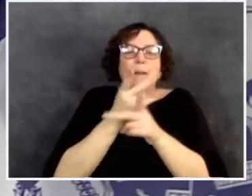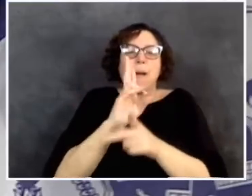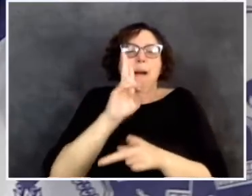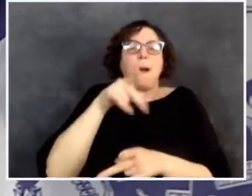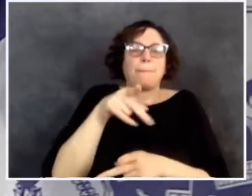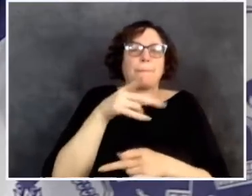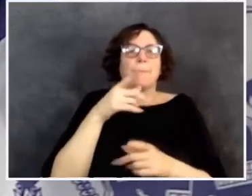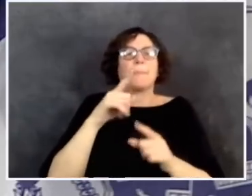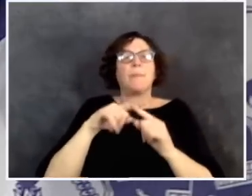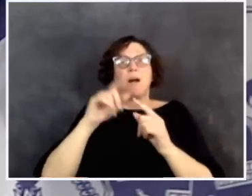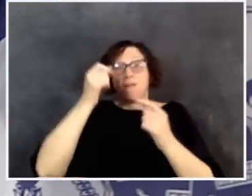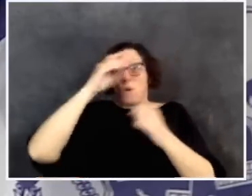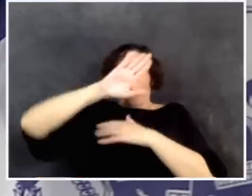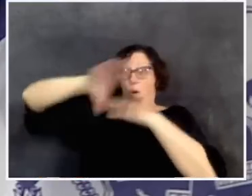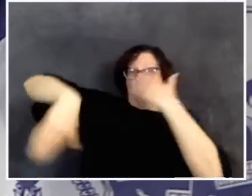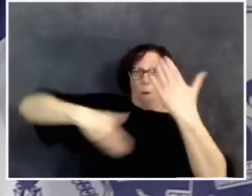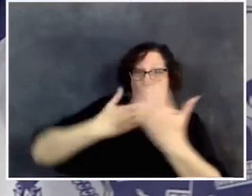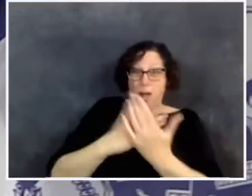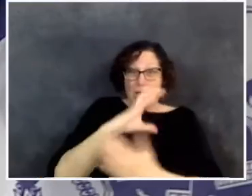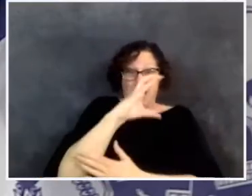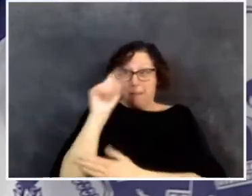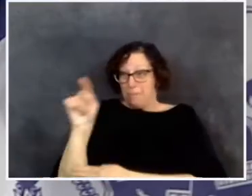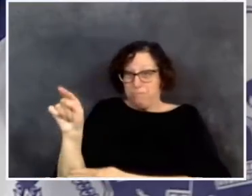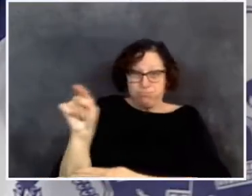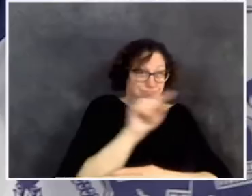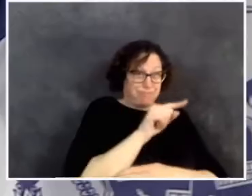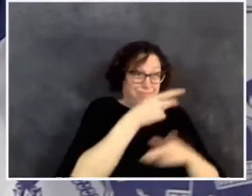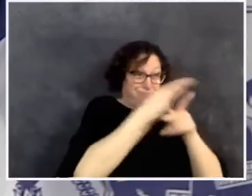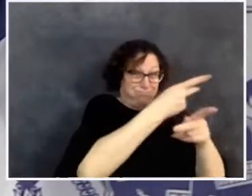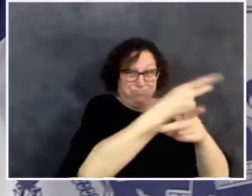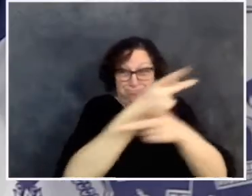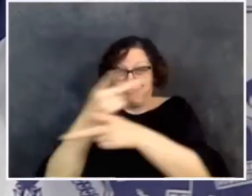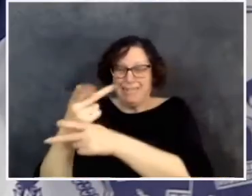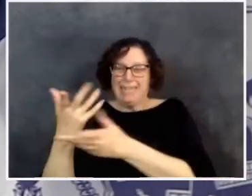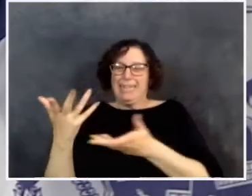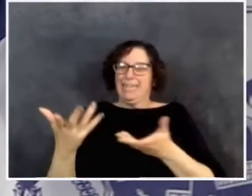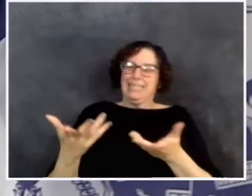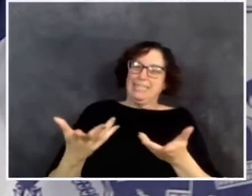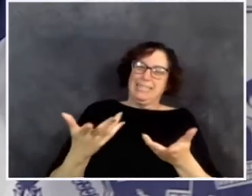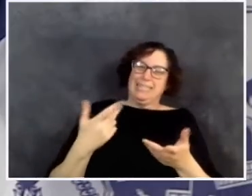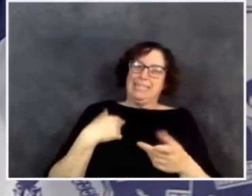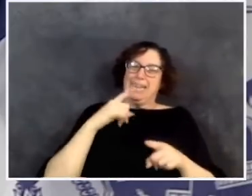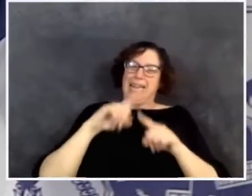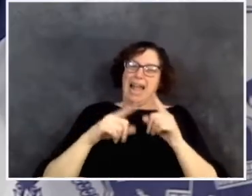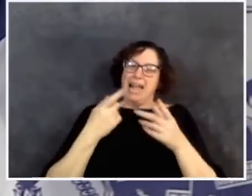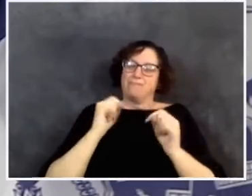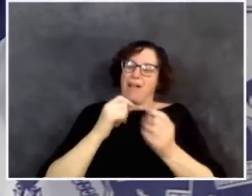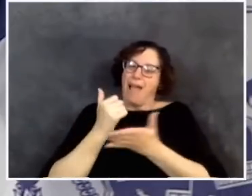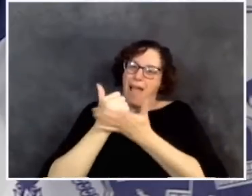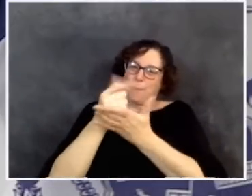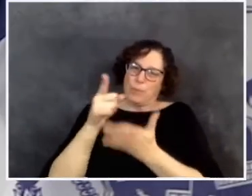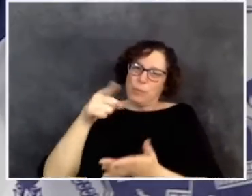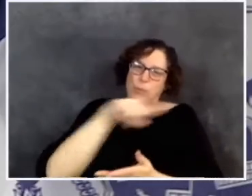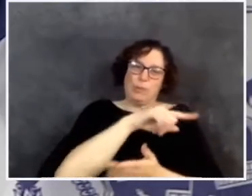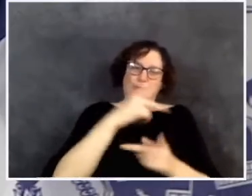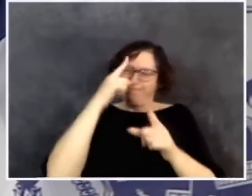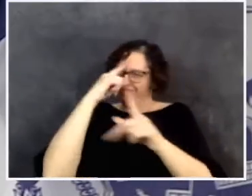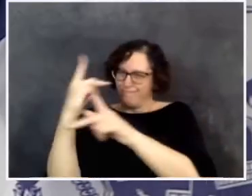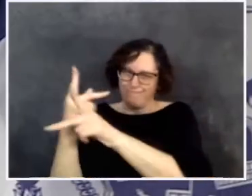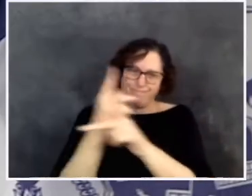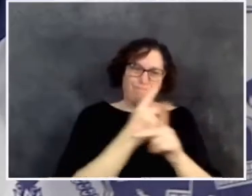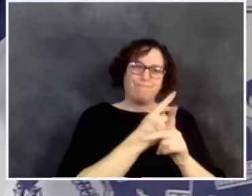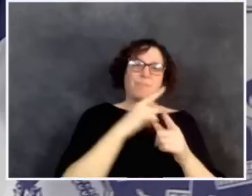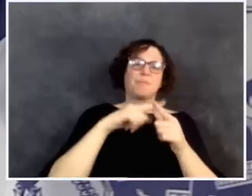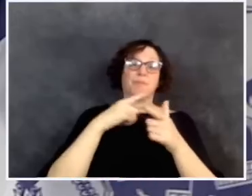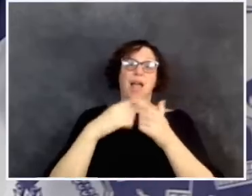with this crisis and when we're going to be able to do a physical work again and have our, society and economy get back to something